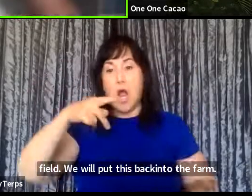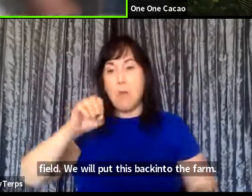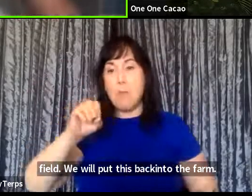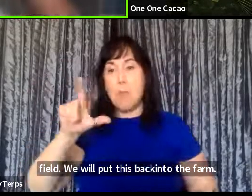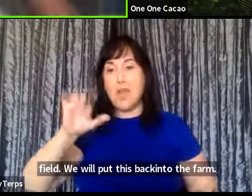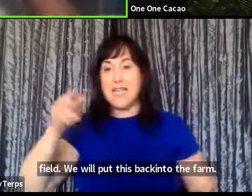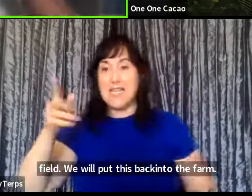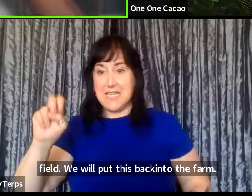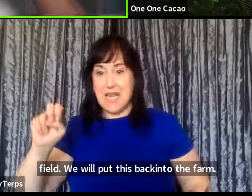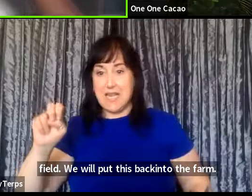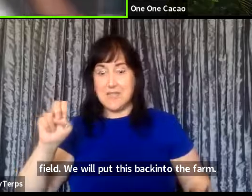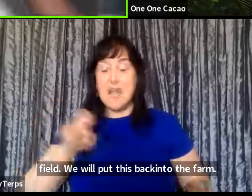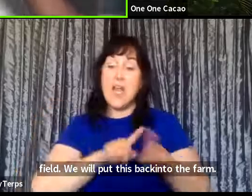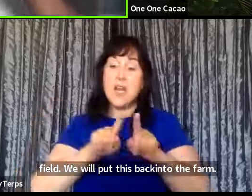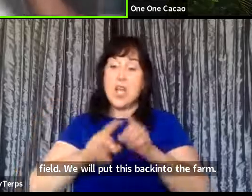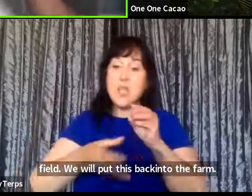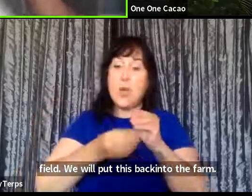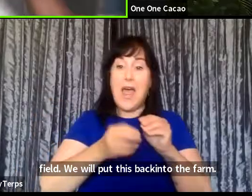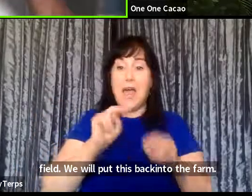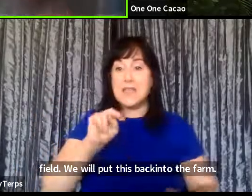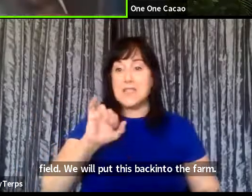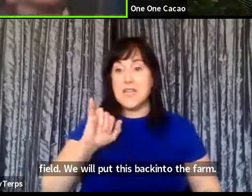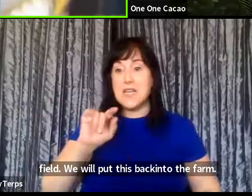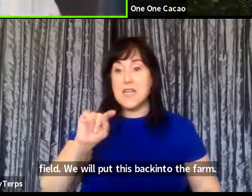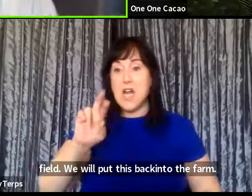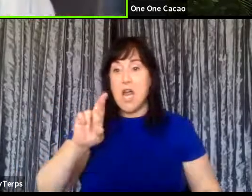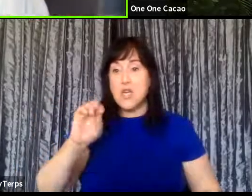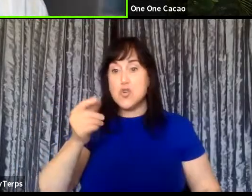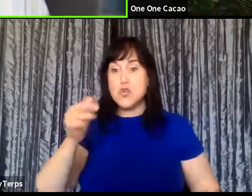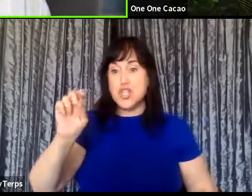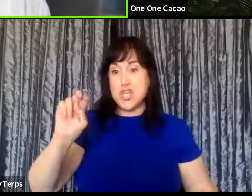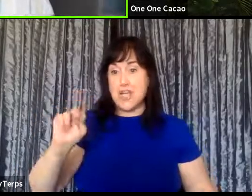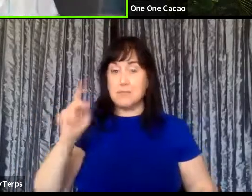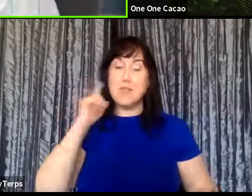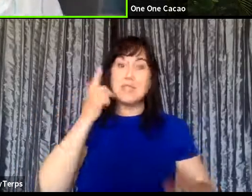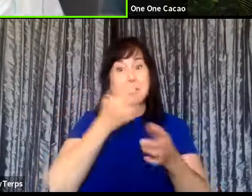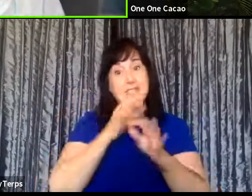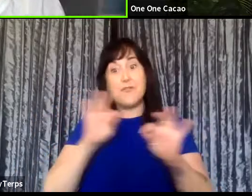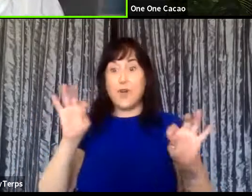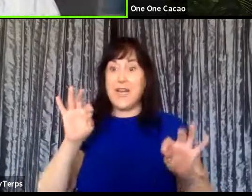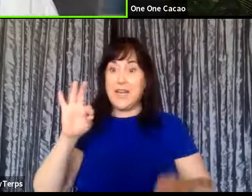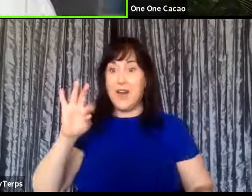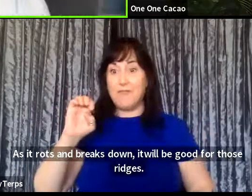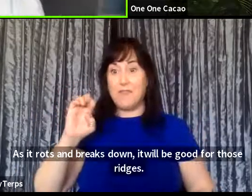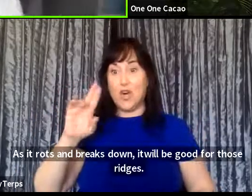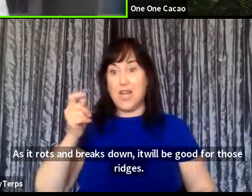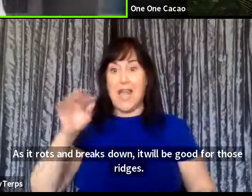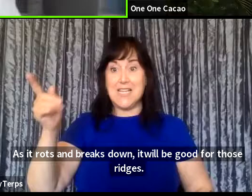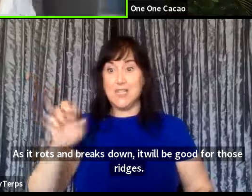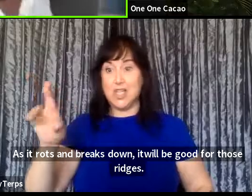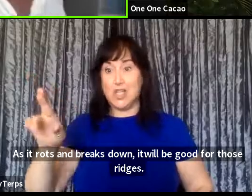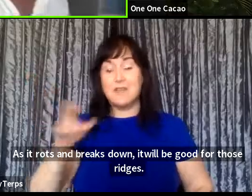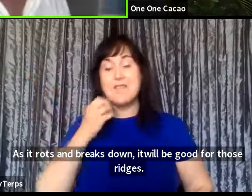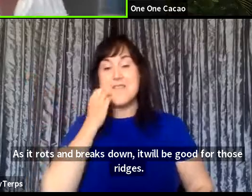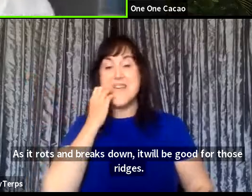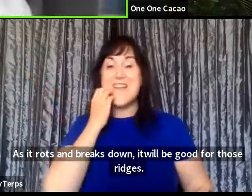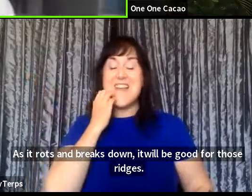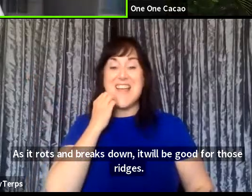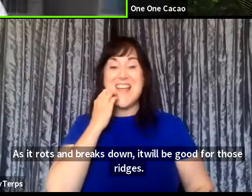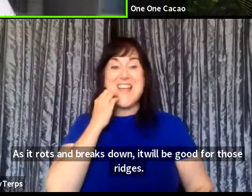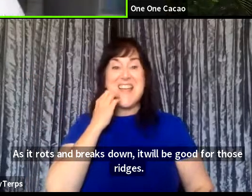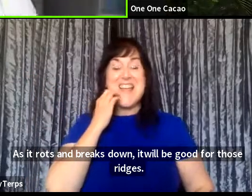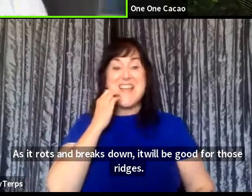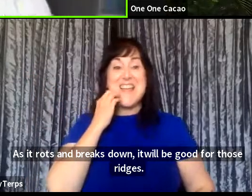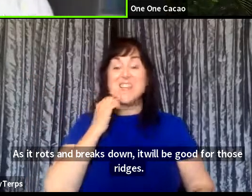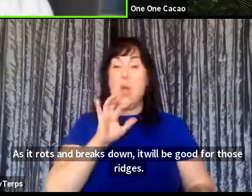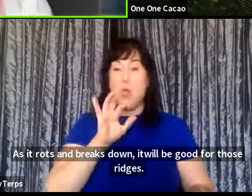also put in nitrogen into the soil, which is super important because it's free fertilizer. We'll then take the beans and we'll literally take